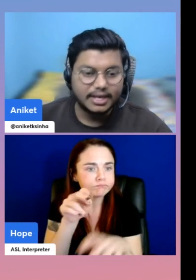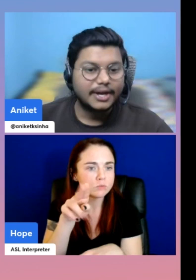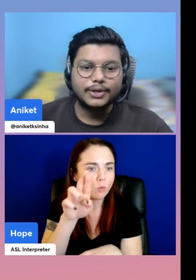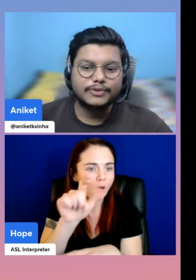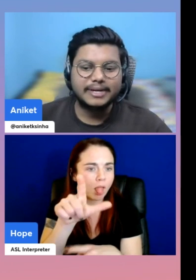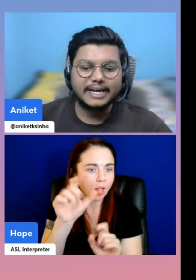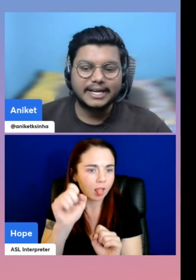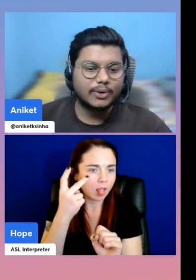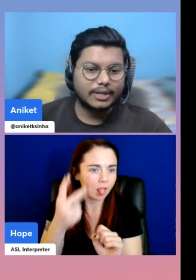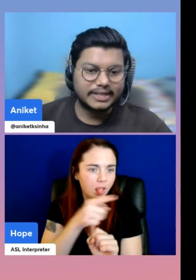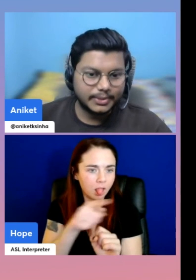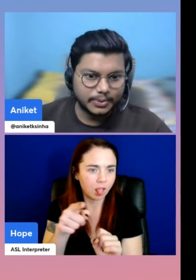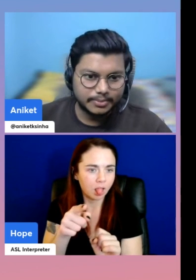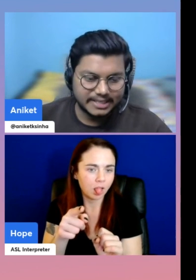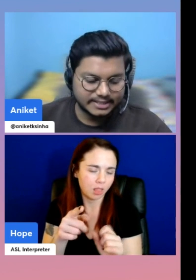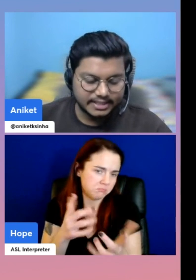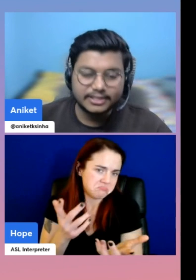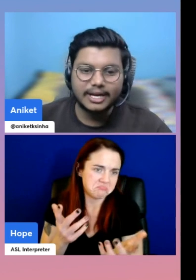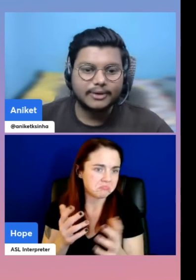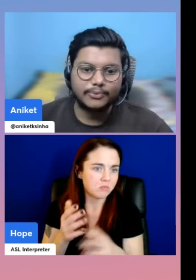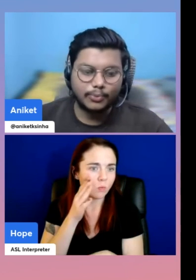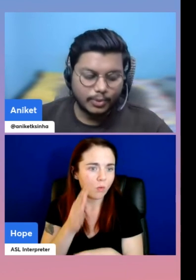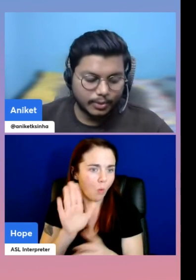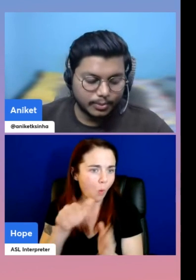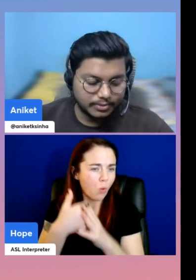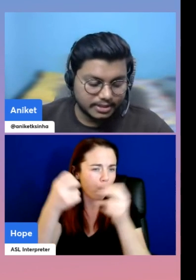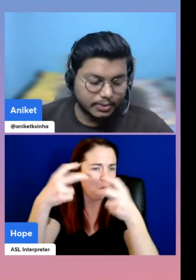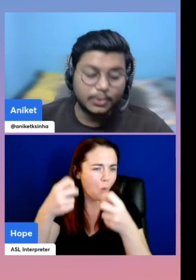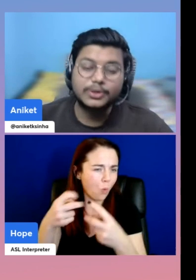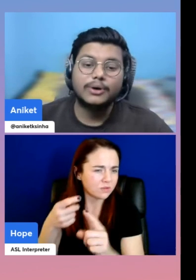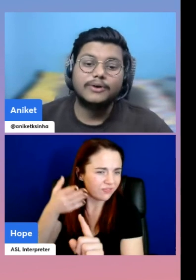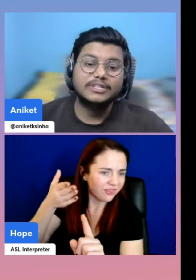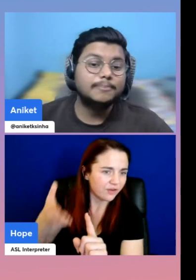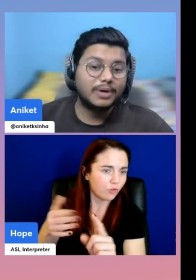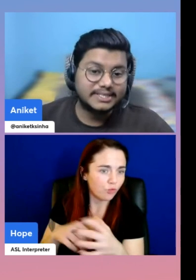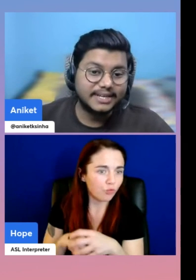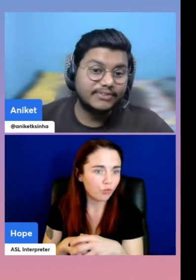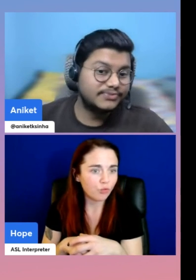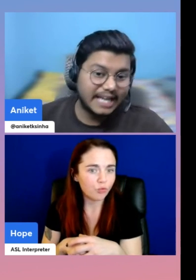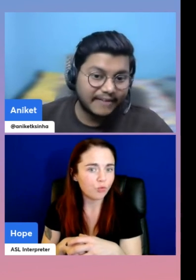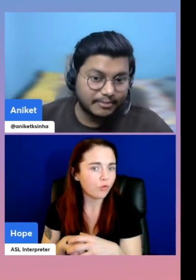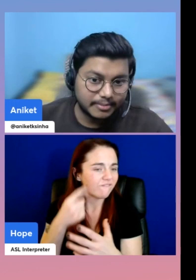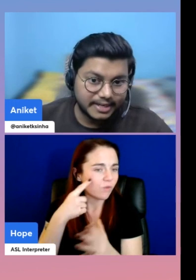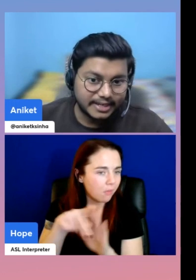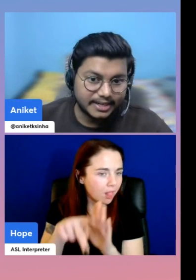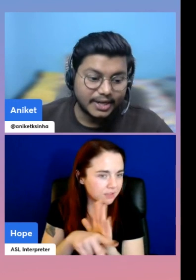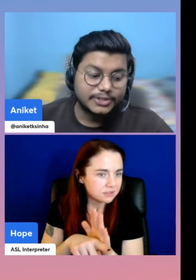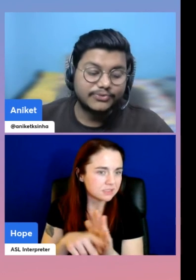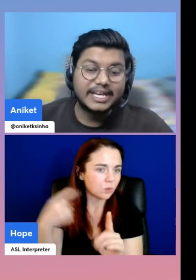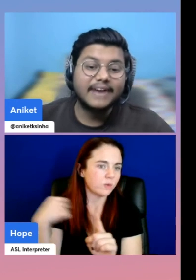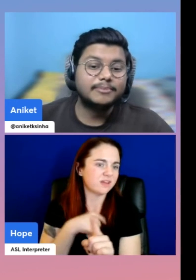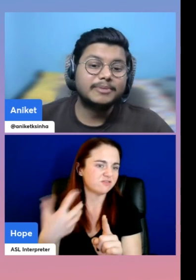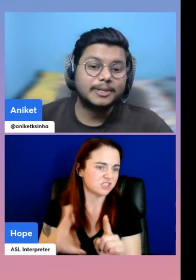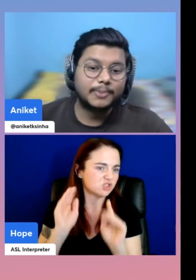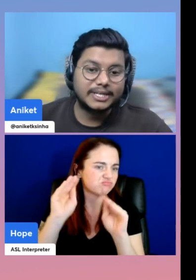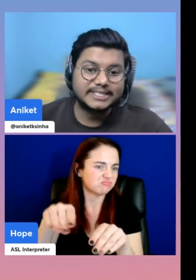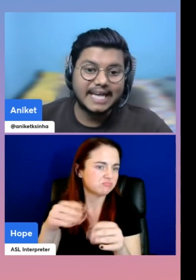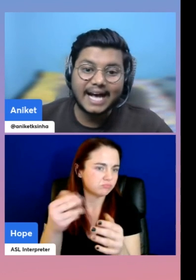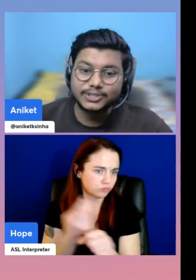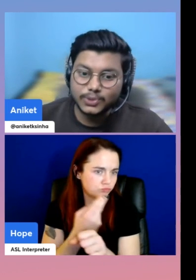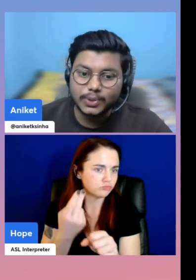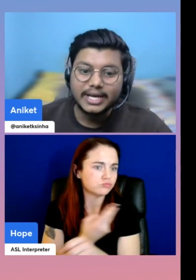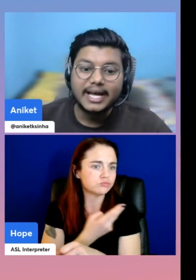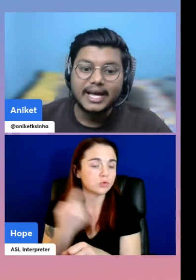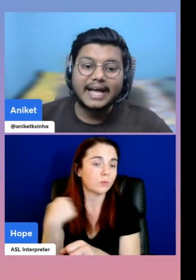bit.ly/sentinel-implementation. You would be getting all the code base there, the code of the policy which we have implemented. So we have implemented policy